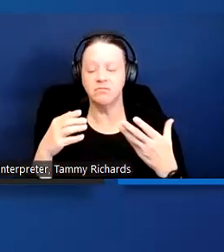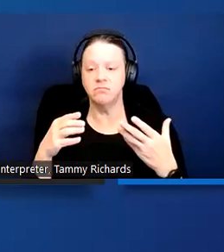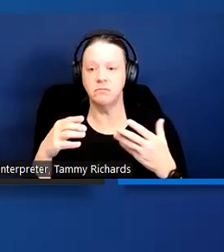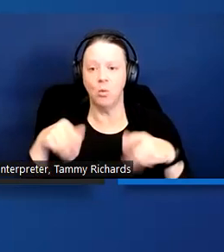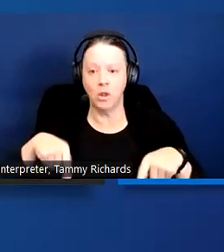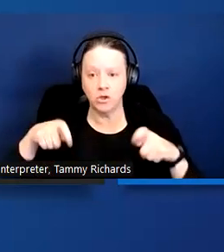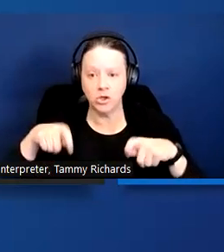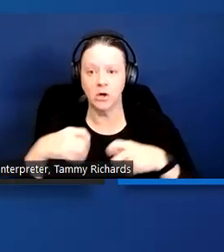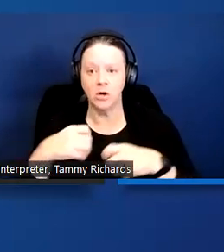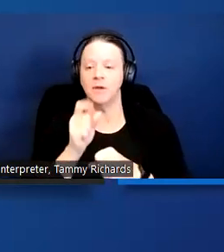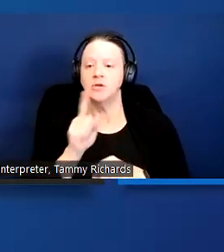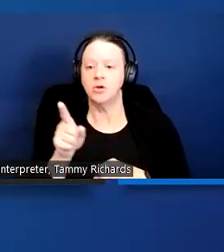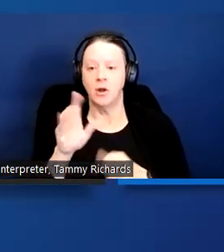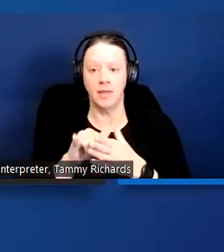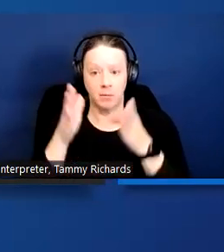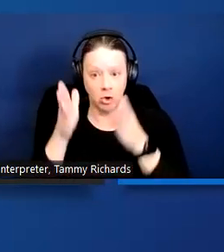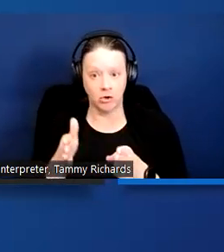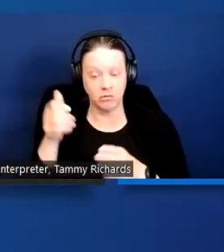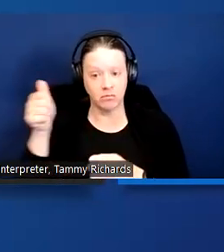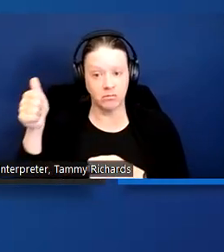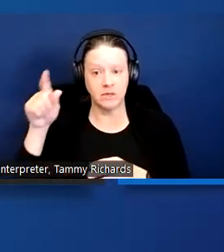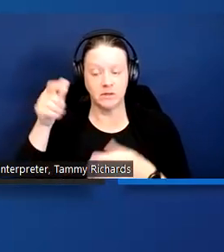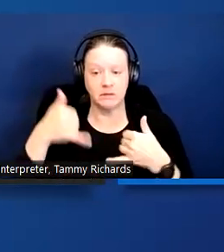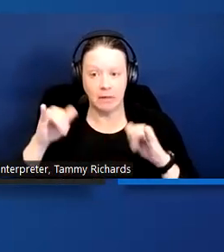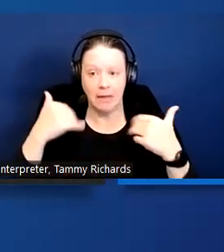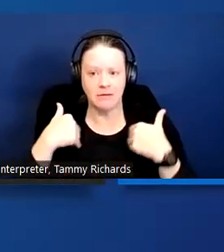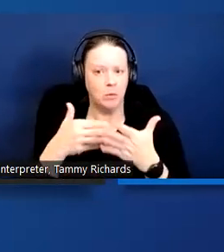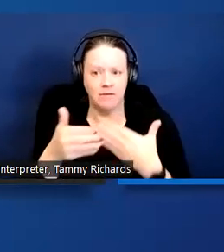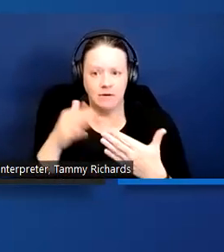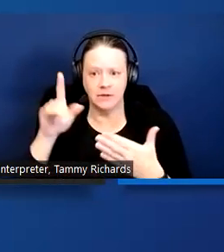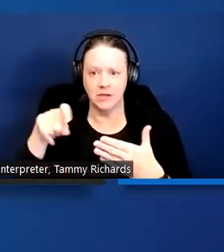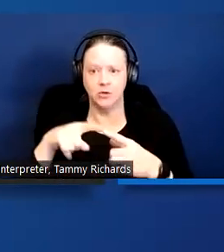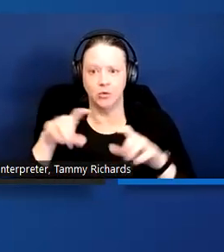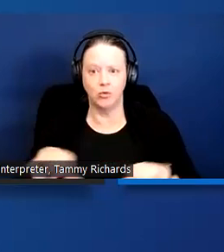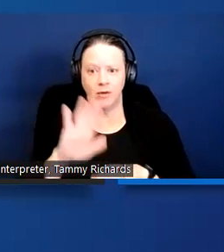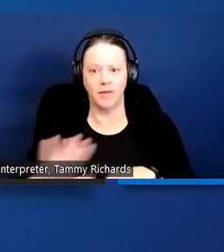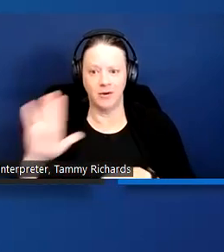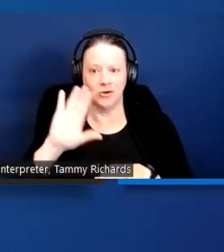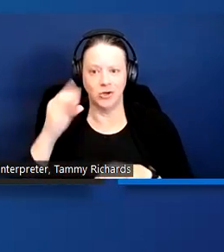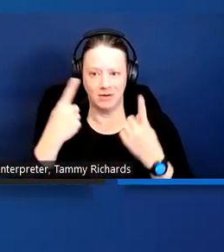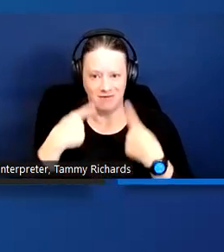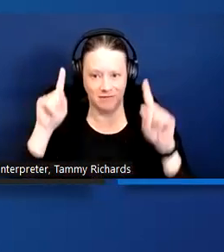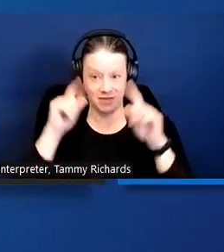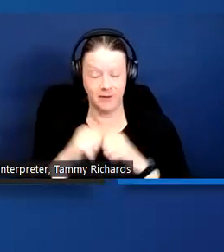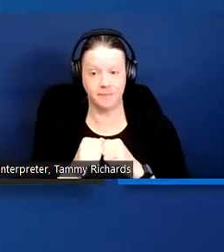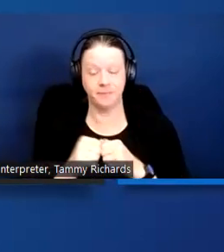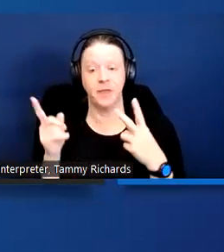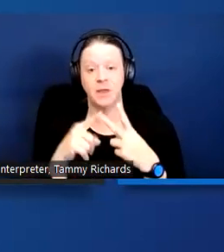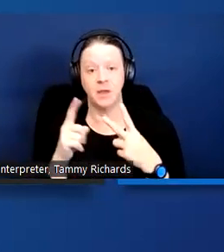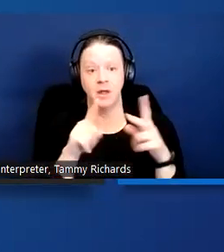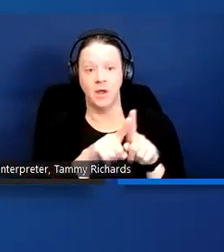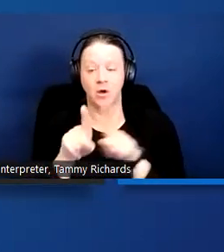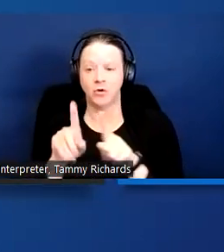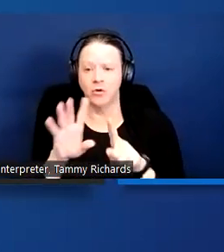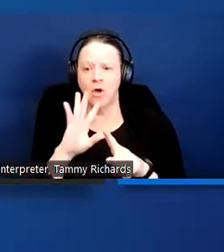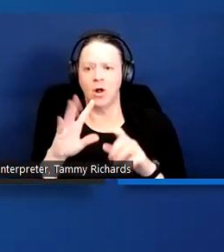that they still have what they need to do their job effectively. They also talk a lot about